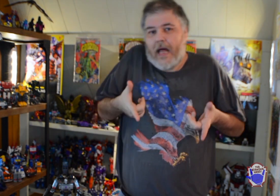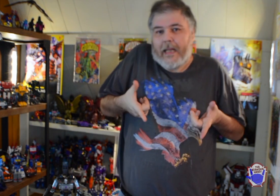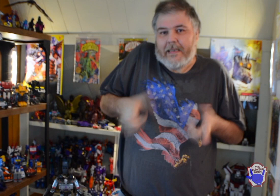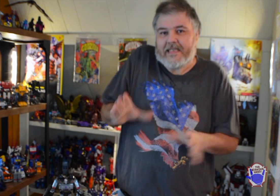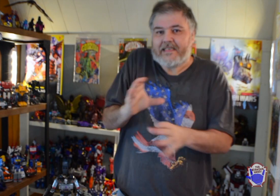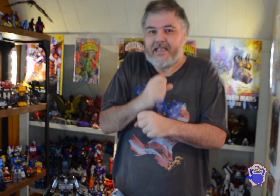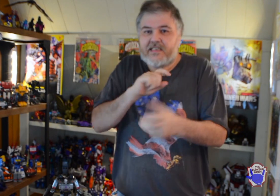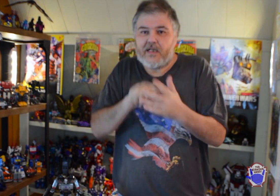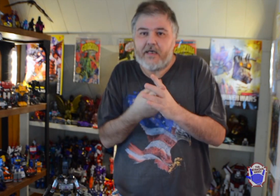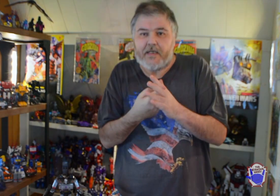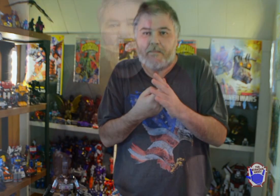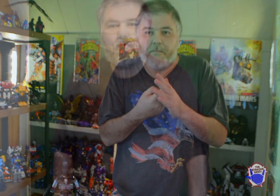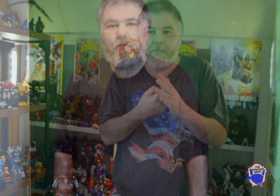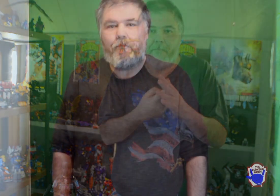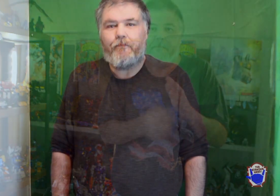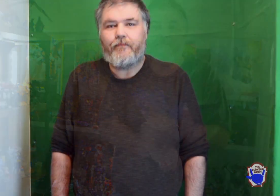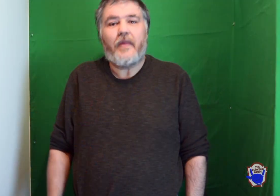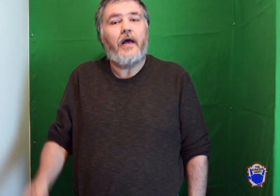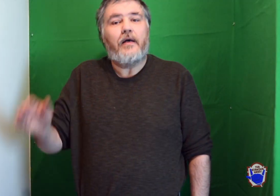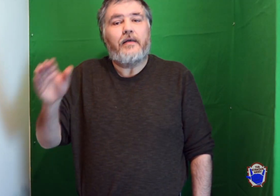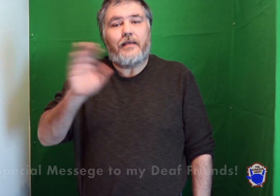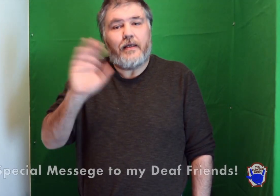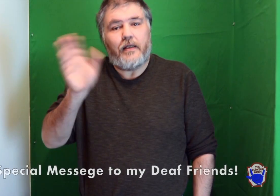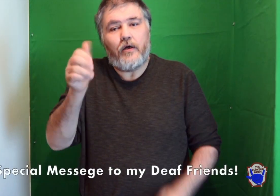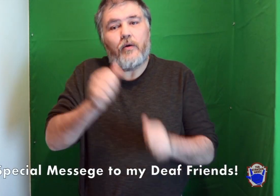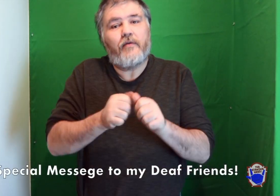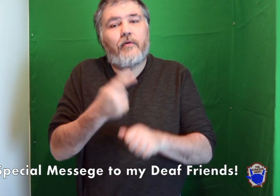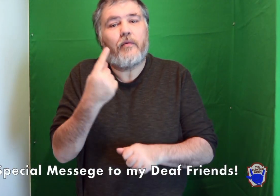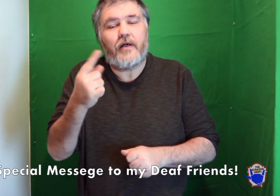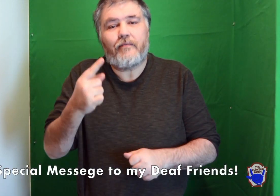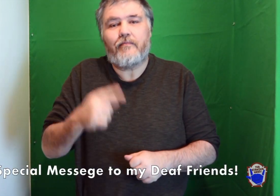So let's get started.